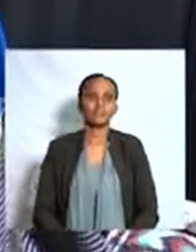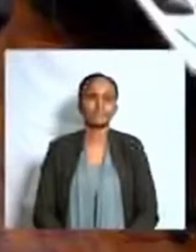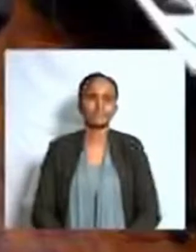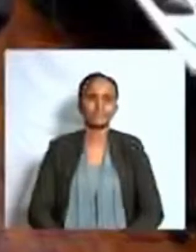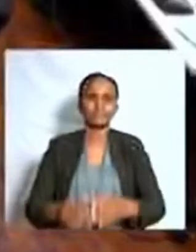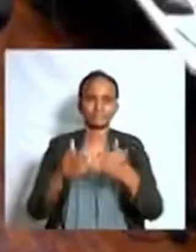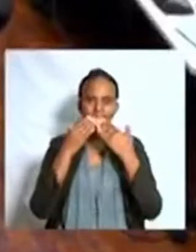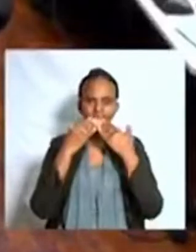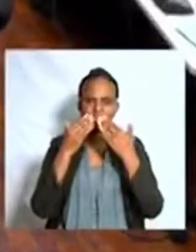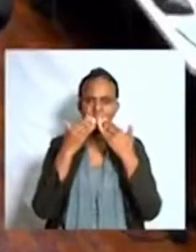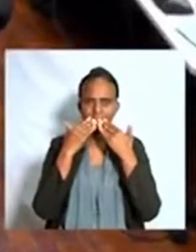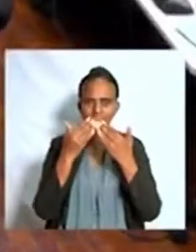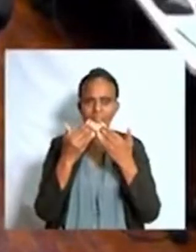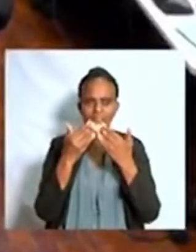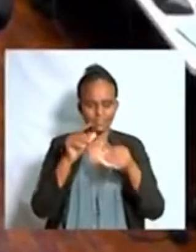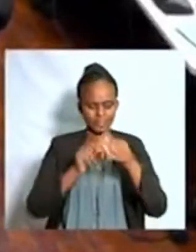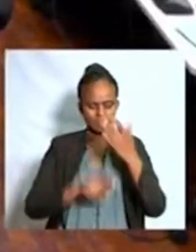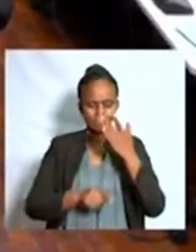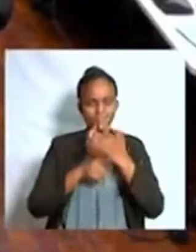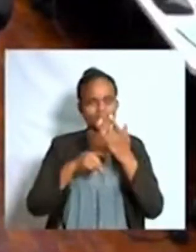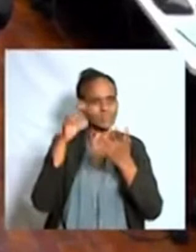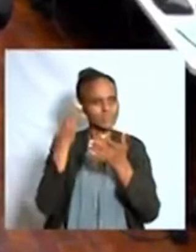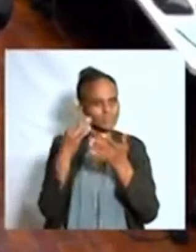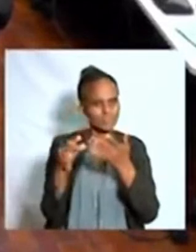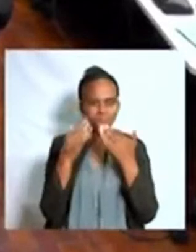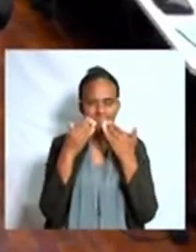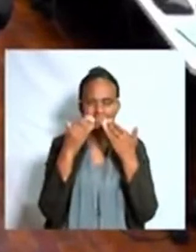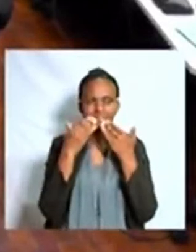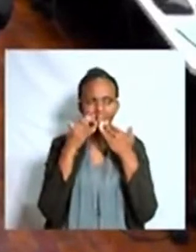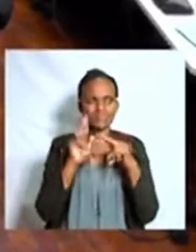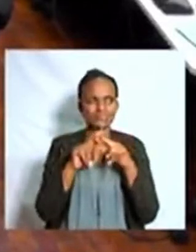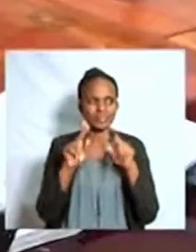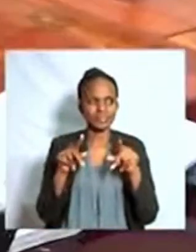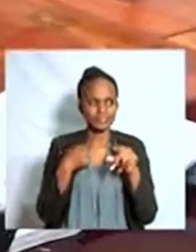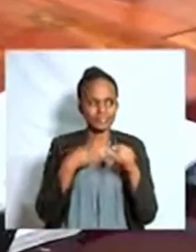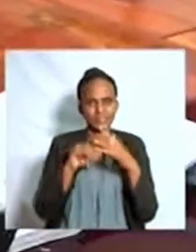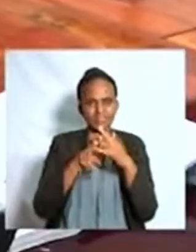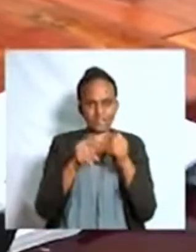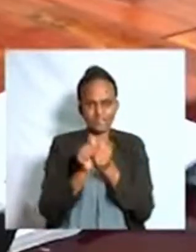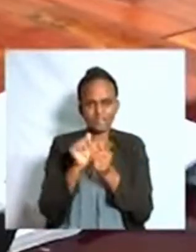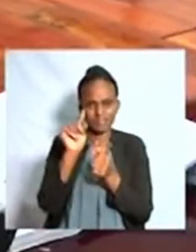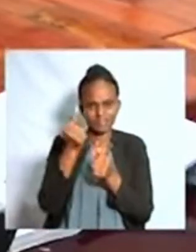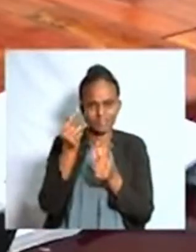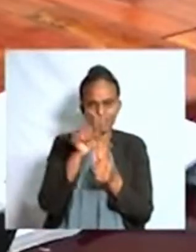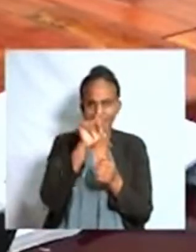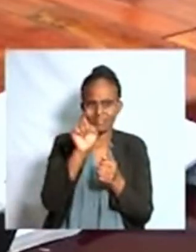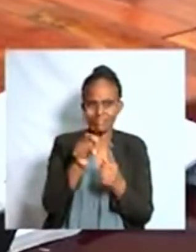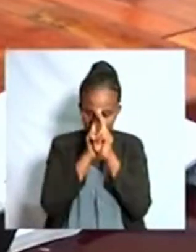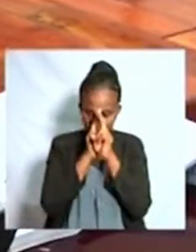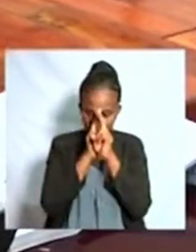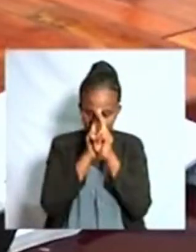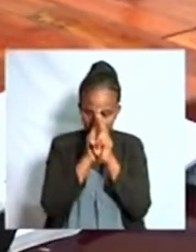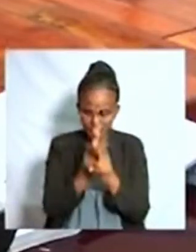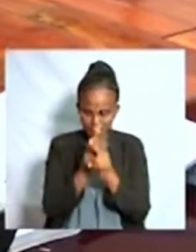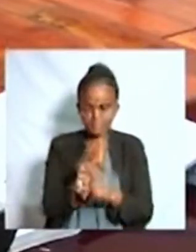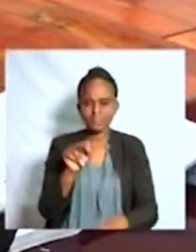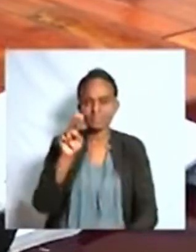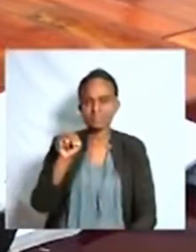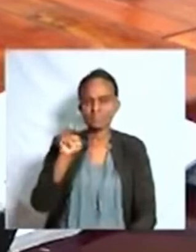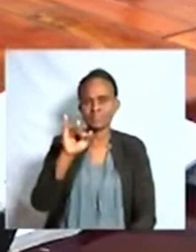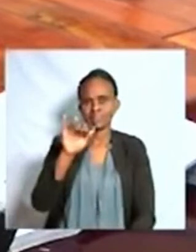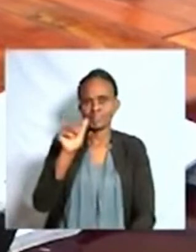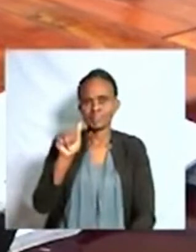number. Town Clerk. Thank you, Chair. I'll start with the first question by Honorable Nyambose.